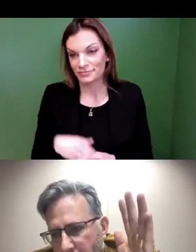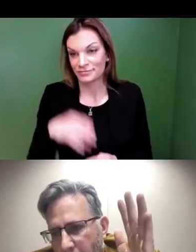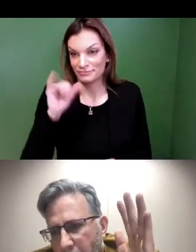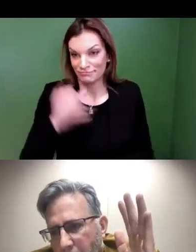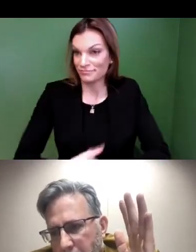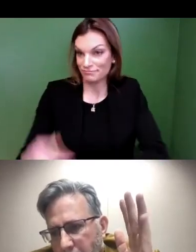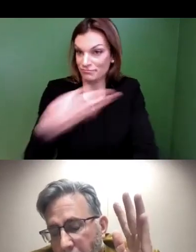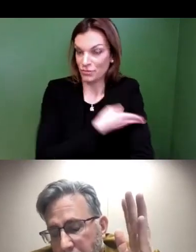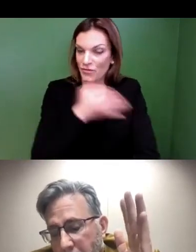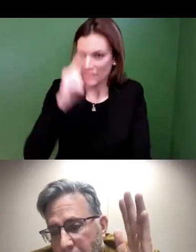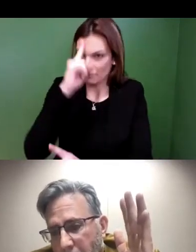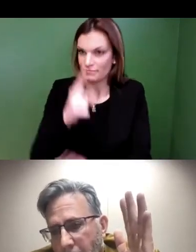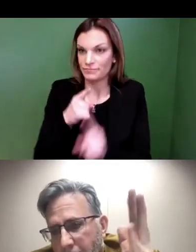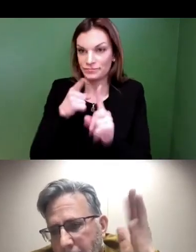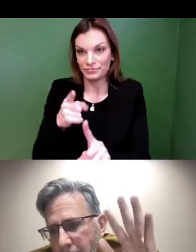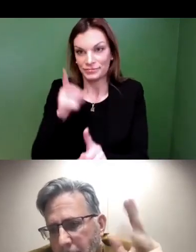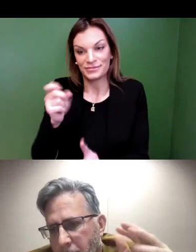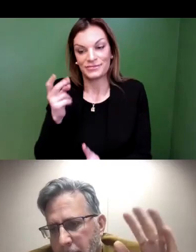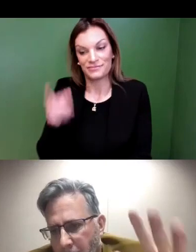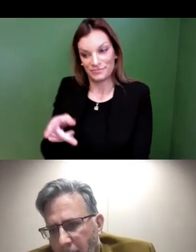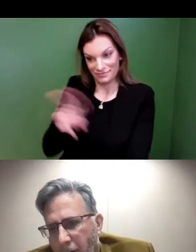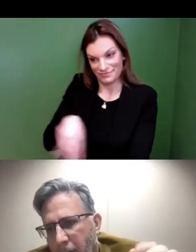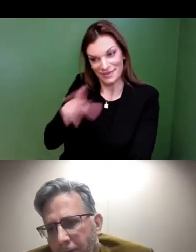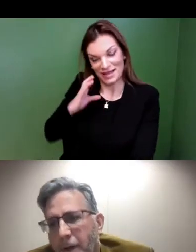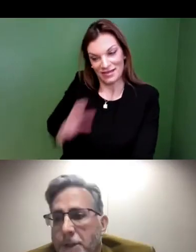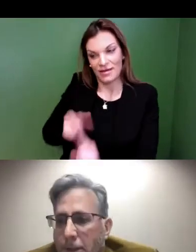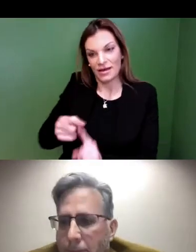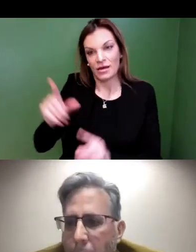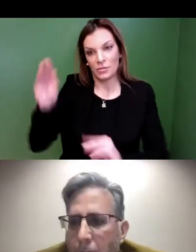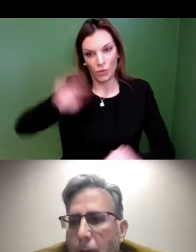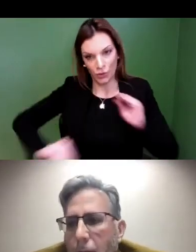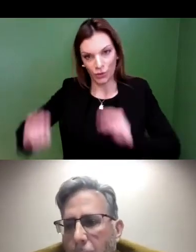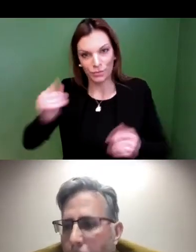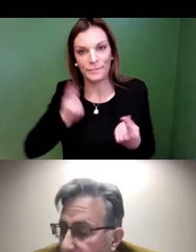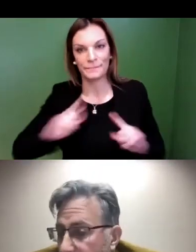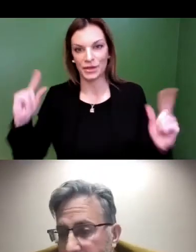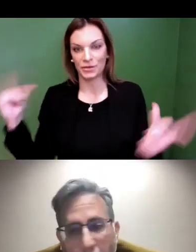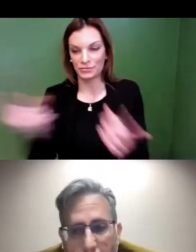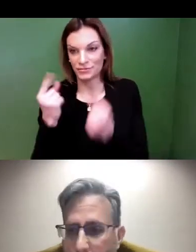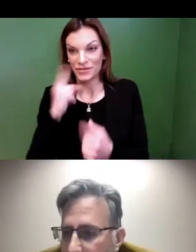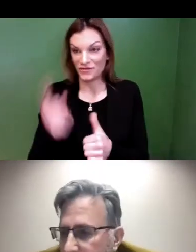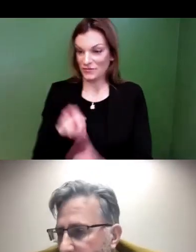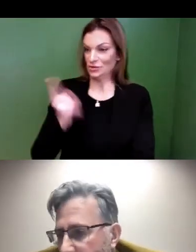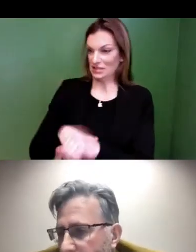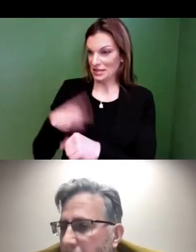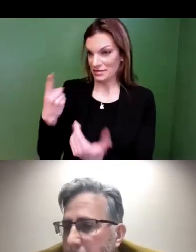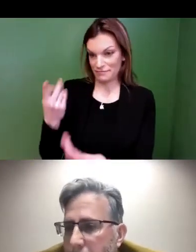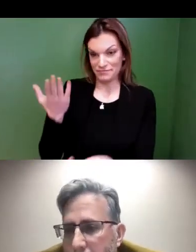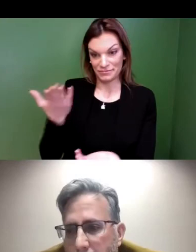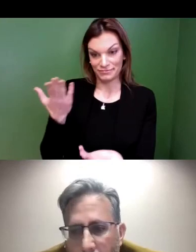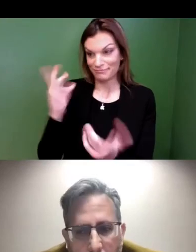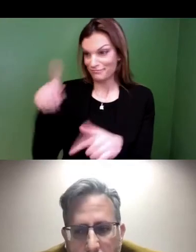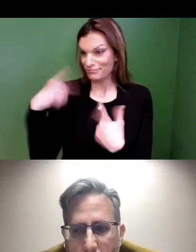you can actually see clients actually using the arm in a function for the first time in 30